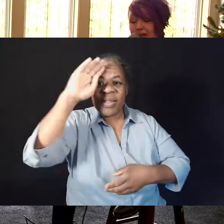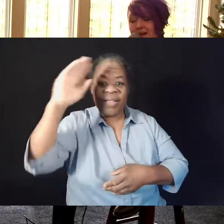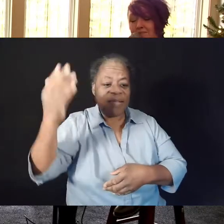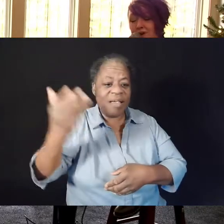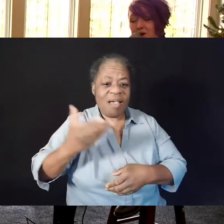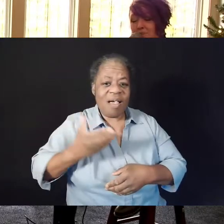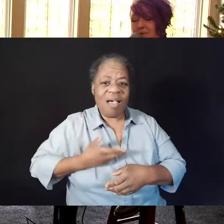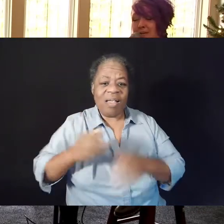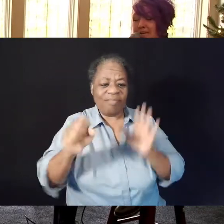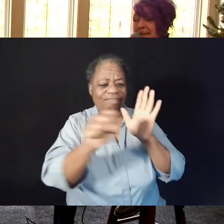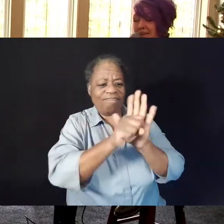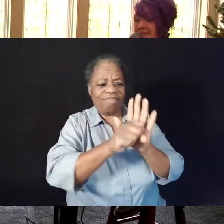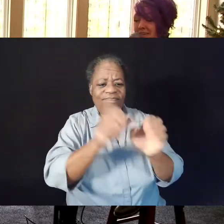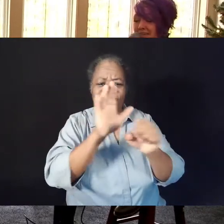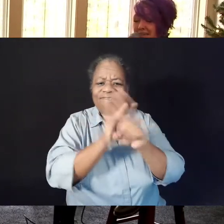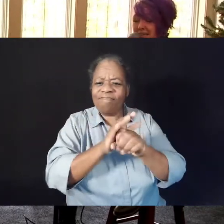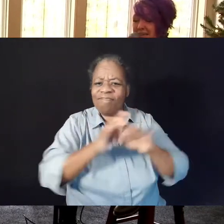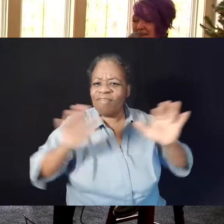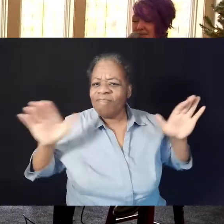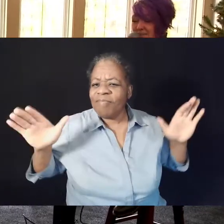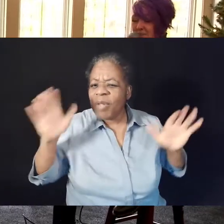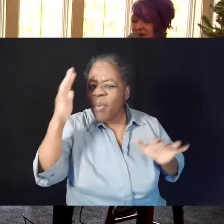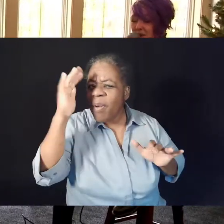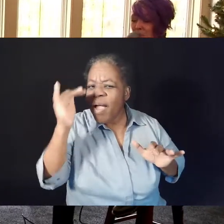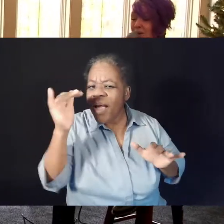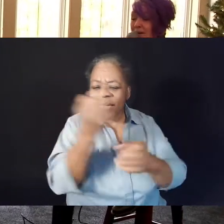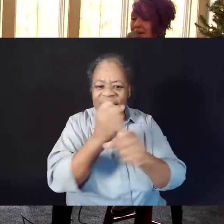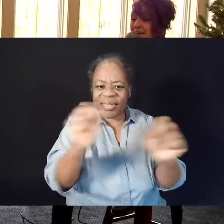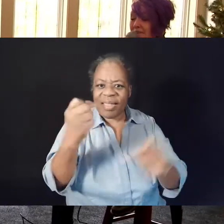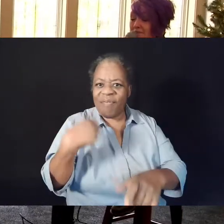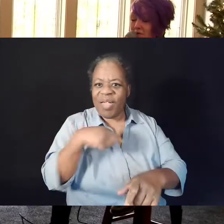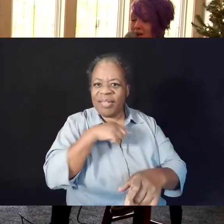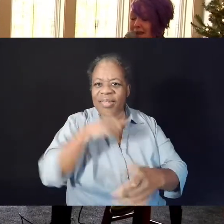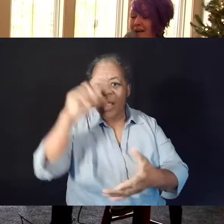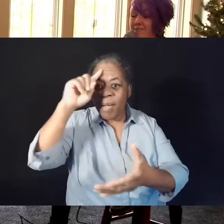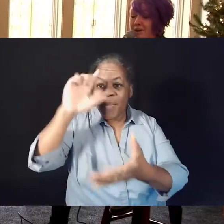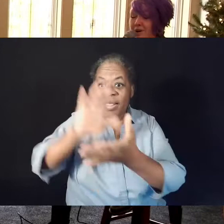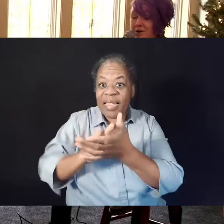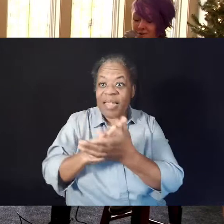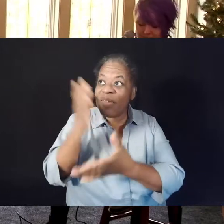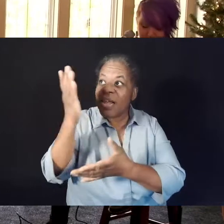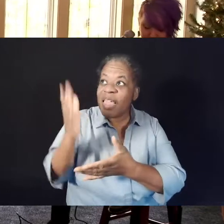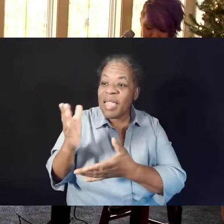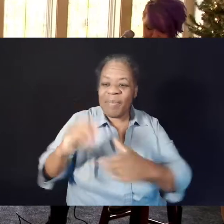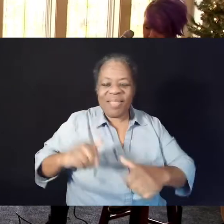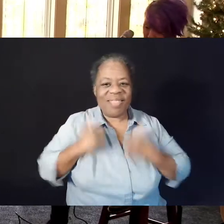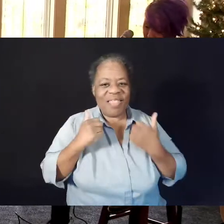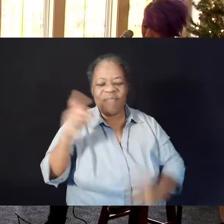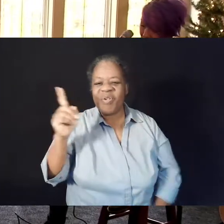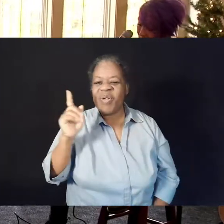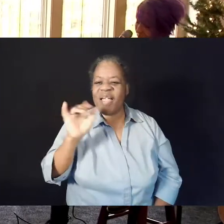Jesus. Whoever believes in him will live forever.